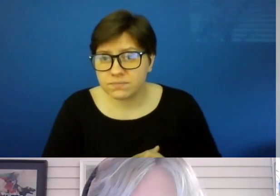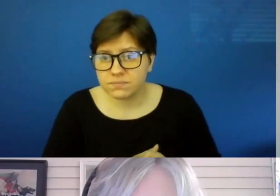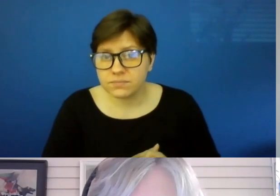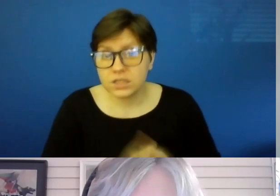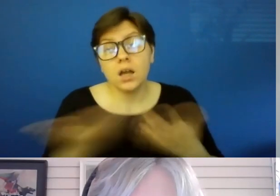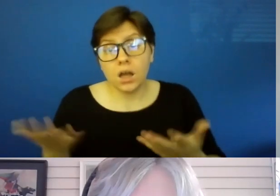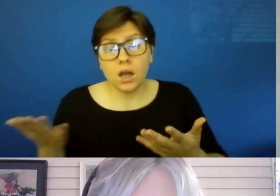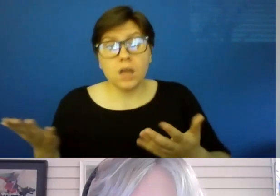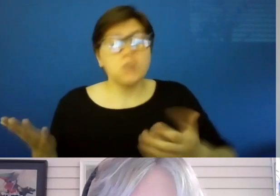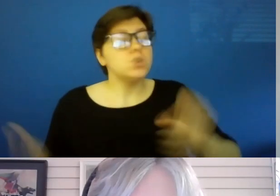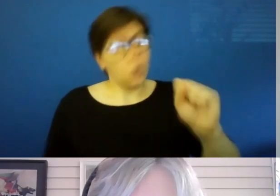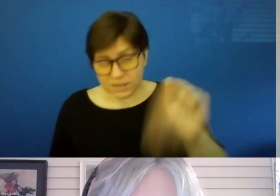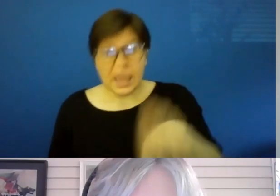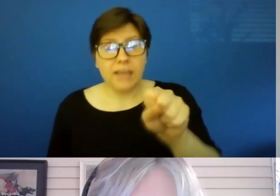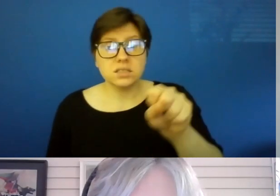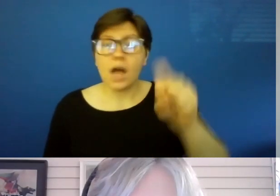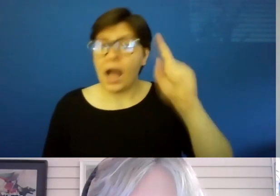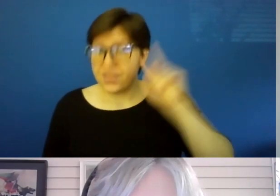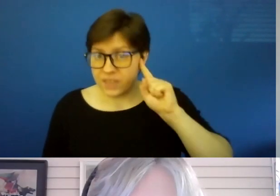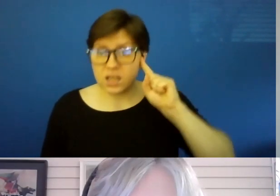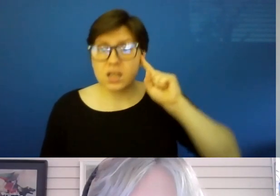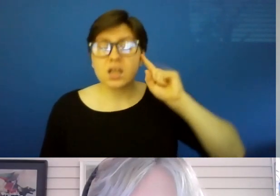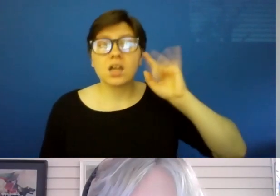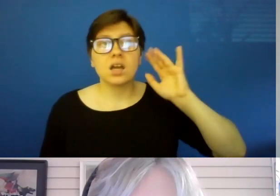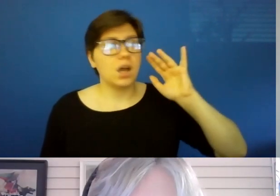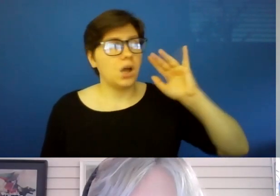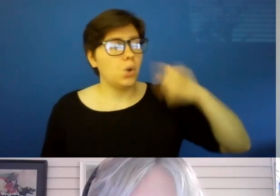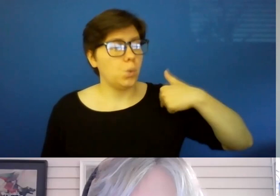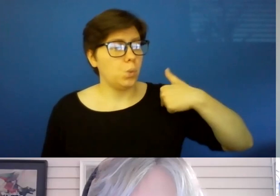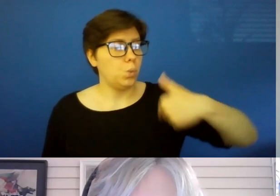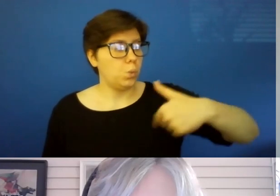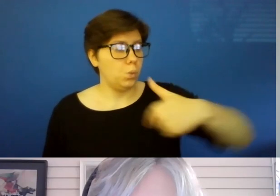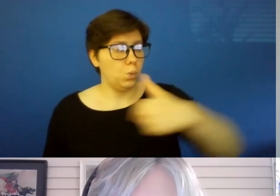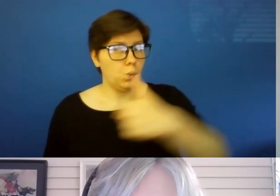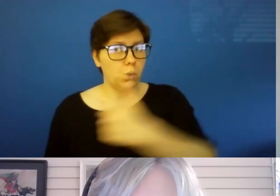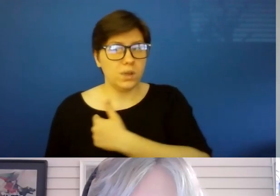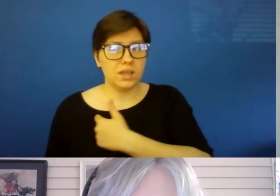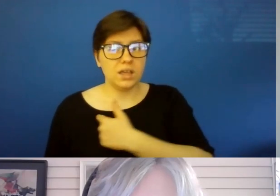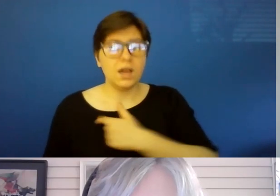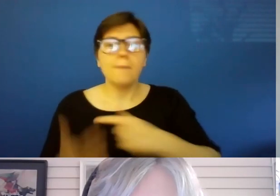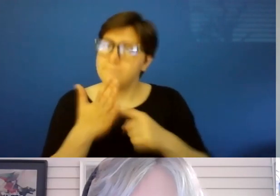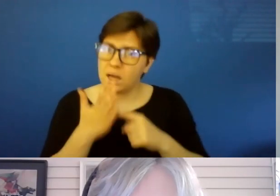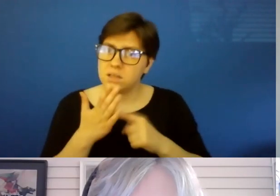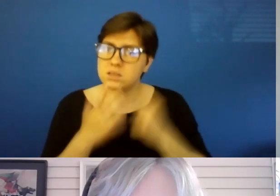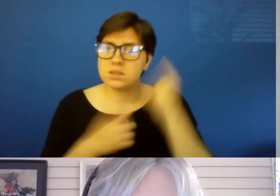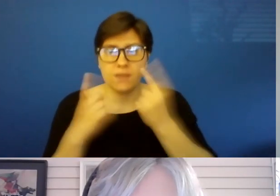Yes, absolutely. I think we need to think about what kind